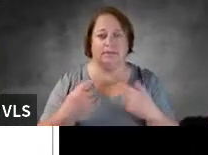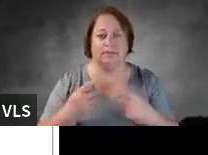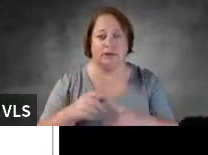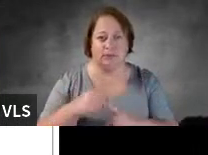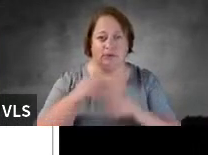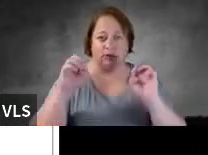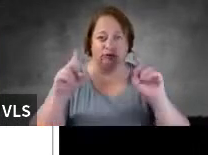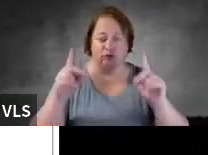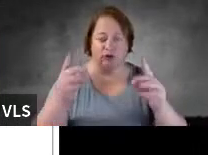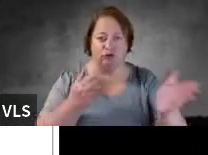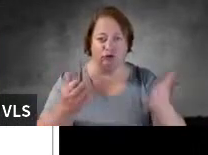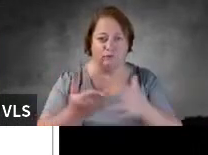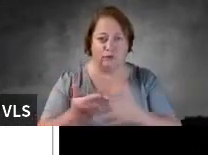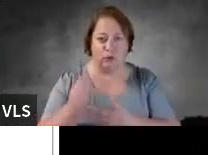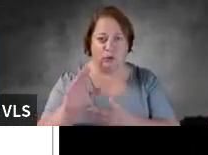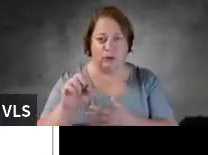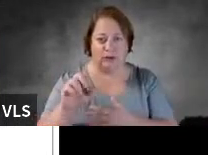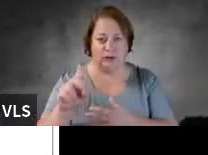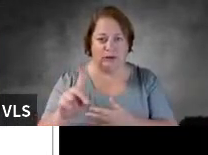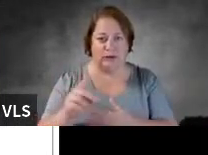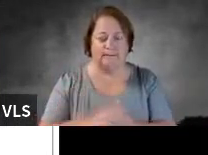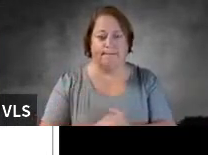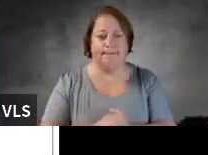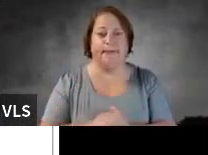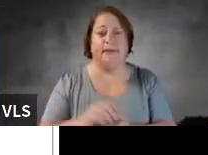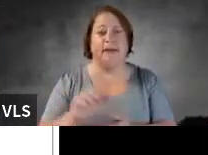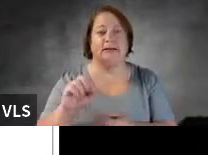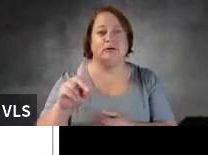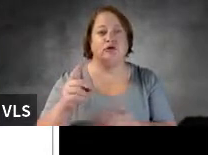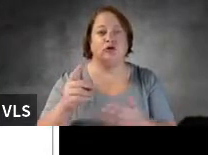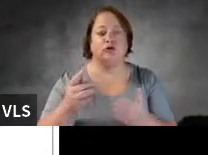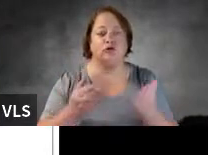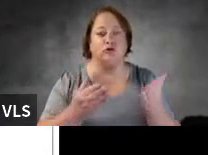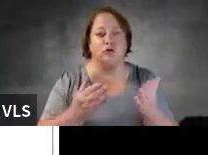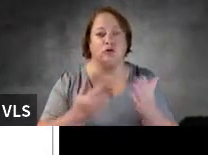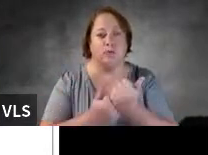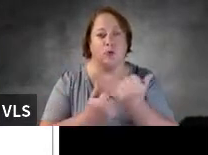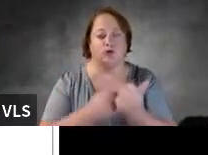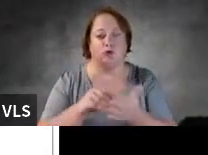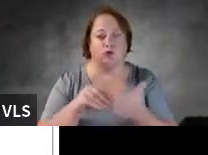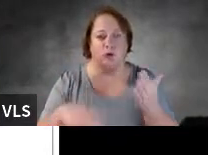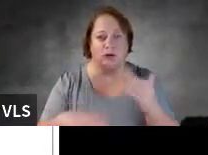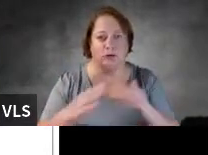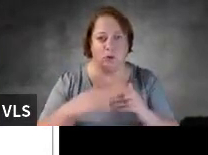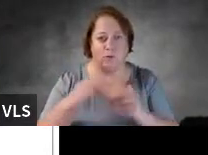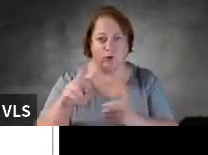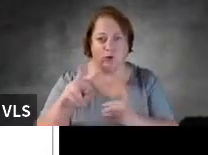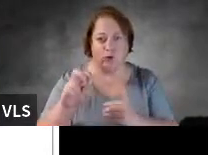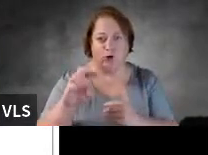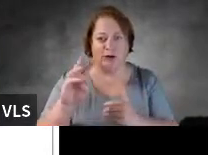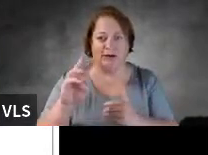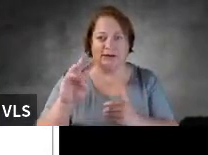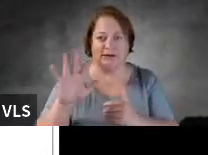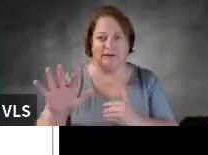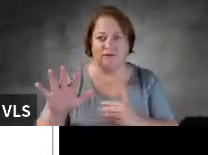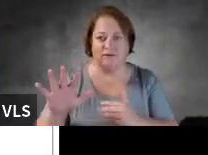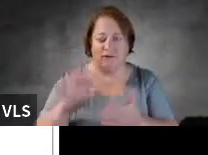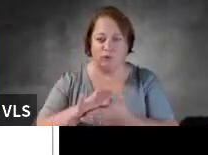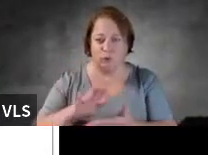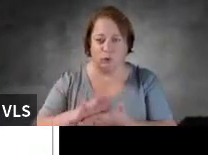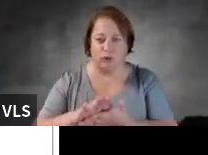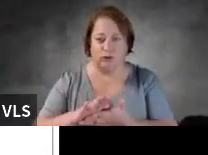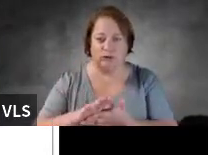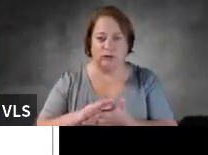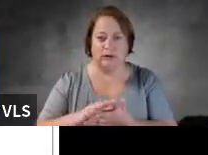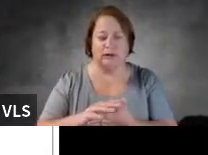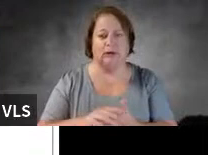education services through SSD. SSD supports students in over 265 schools